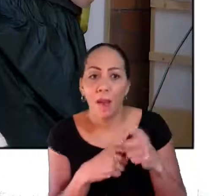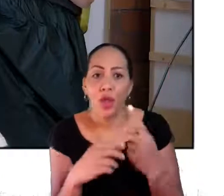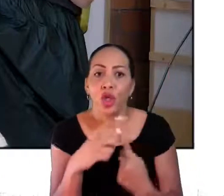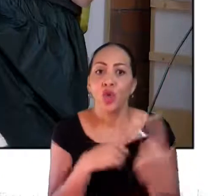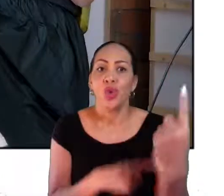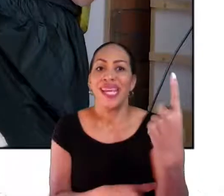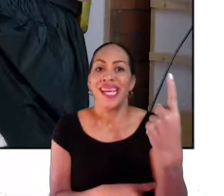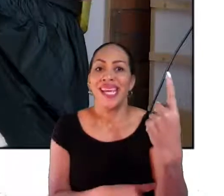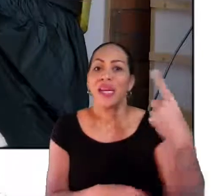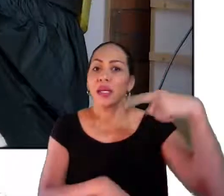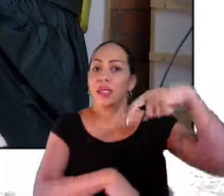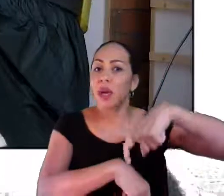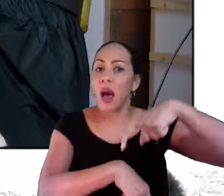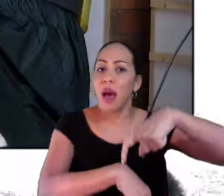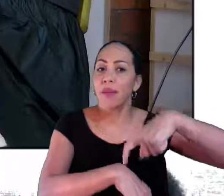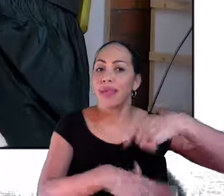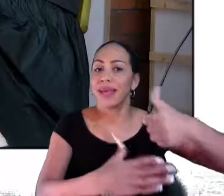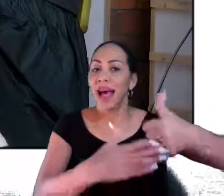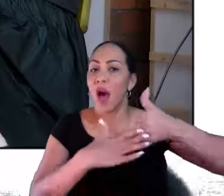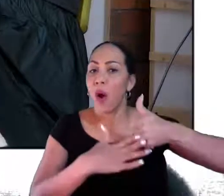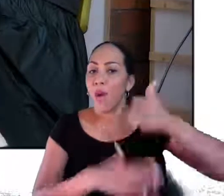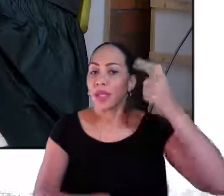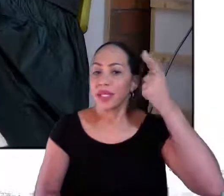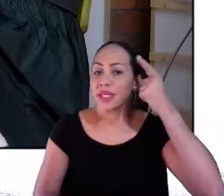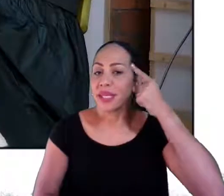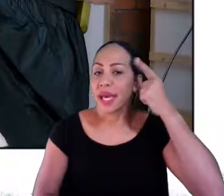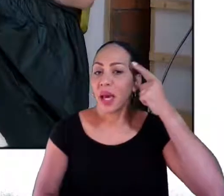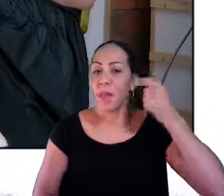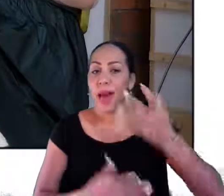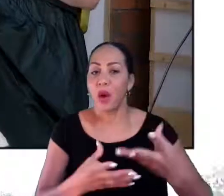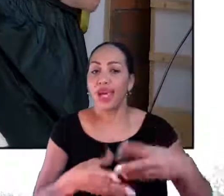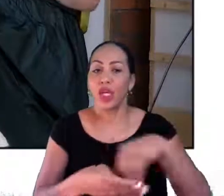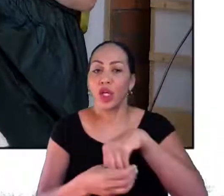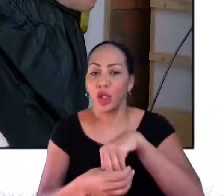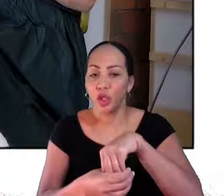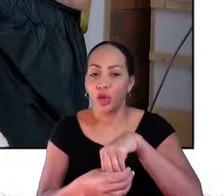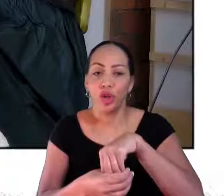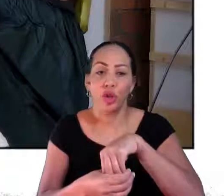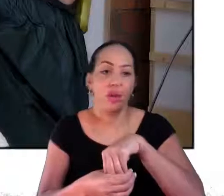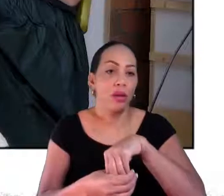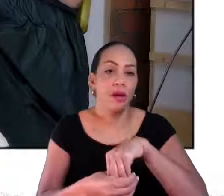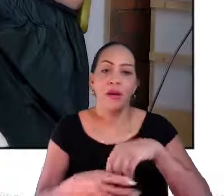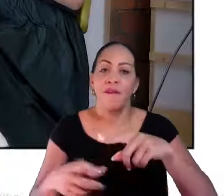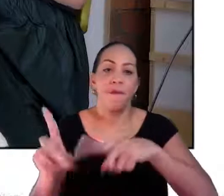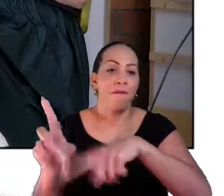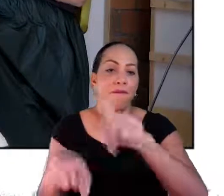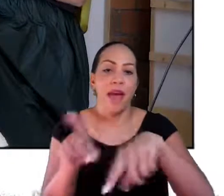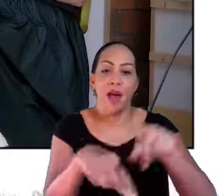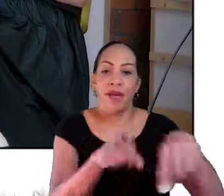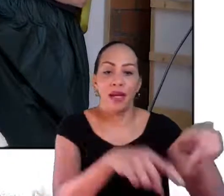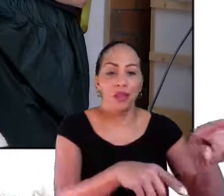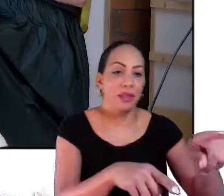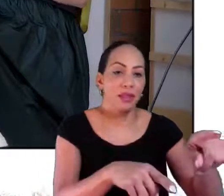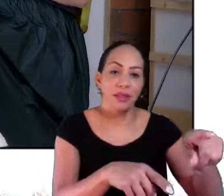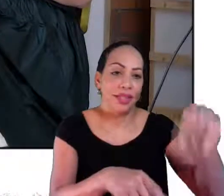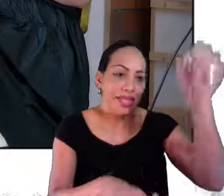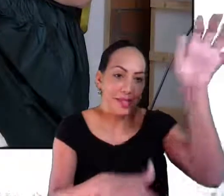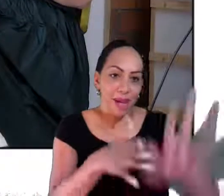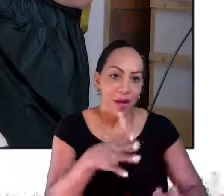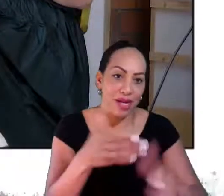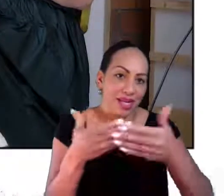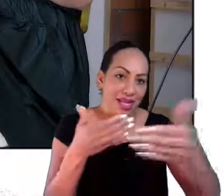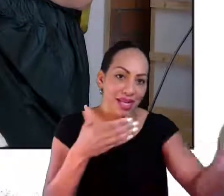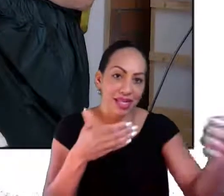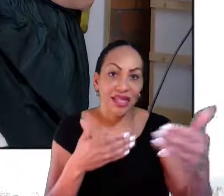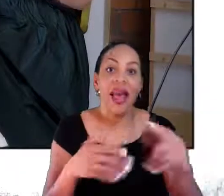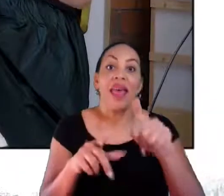further about inclusion across the new material that was coming from the research. And then what came out of this was a bunch